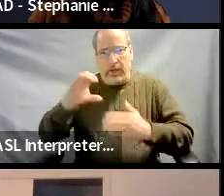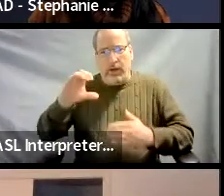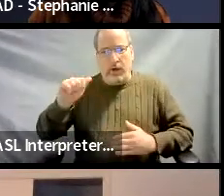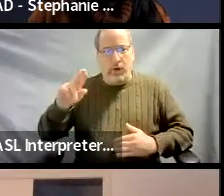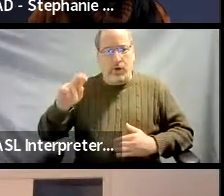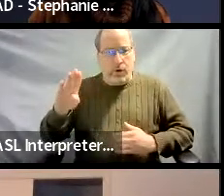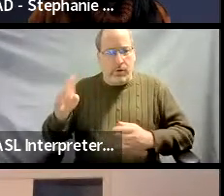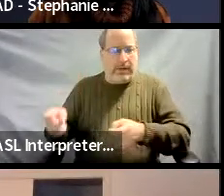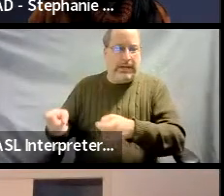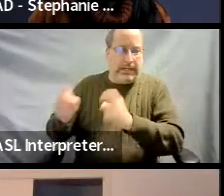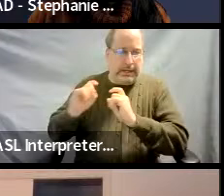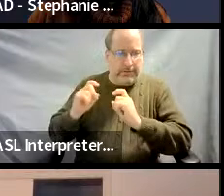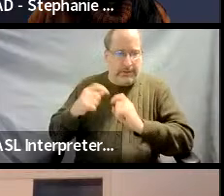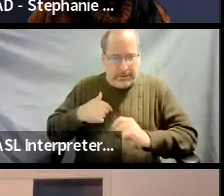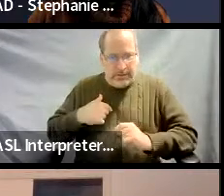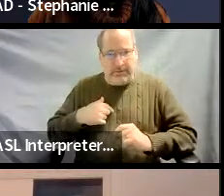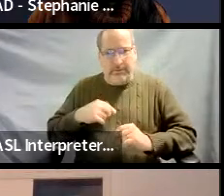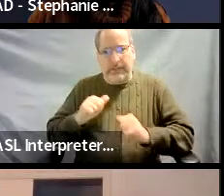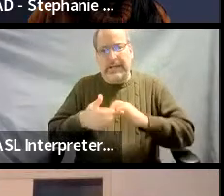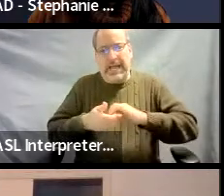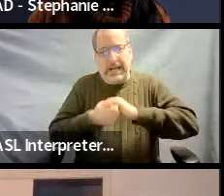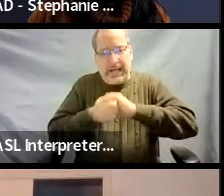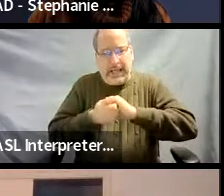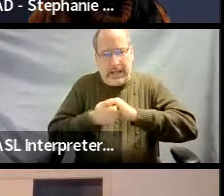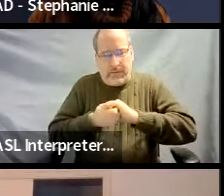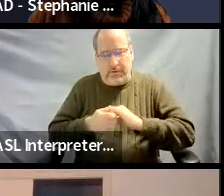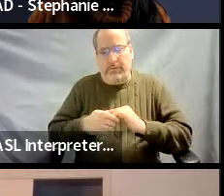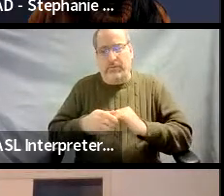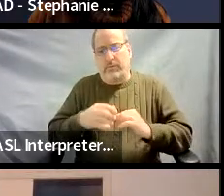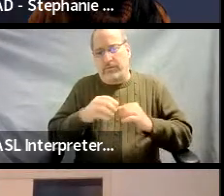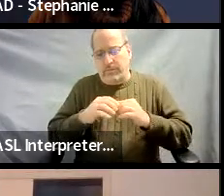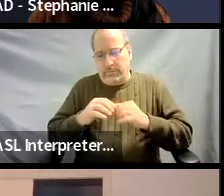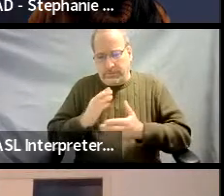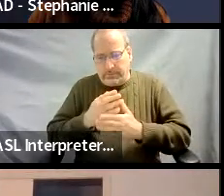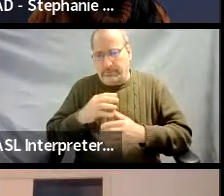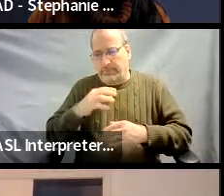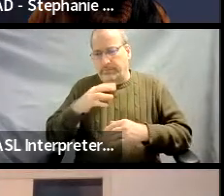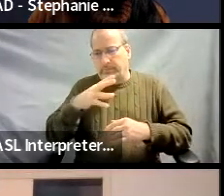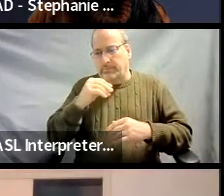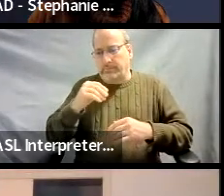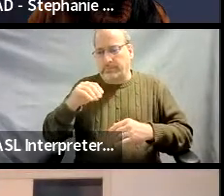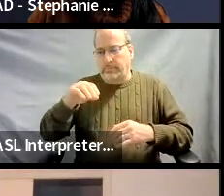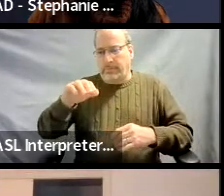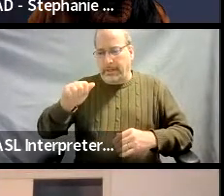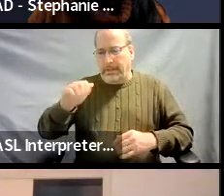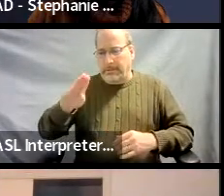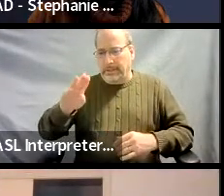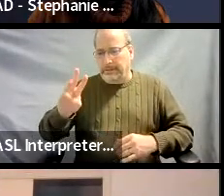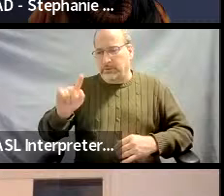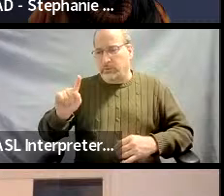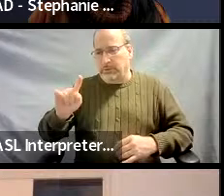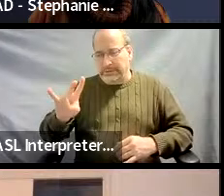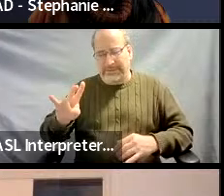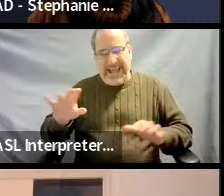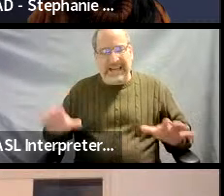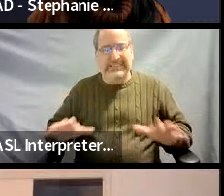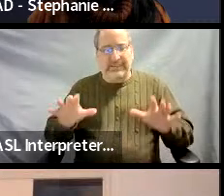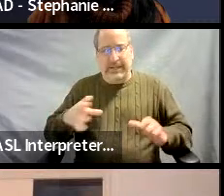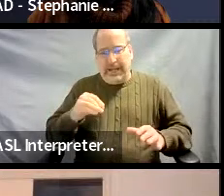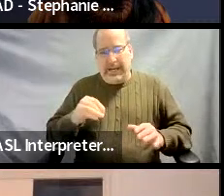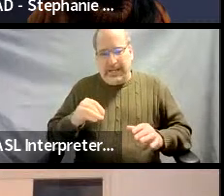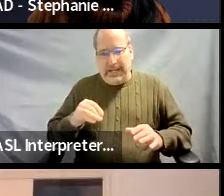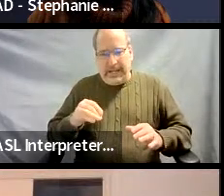provided as a collaborative partner to OEHA's AB617 activities. including the planning of